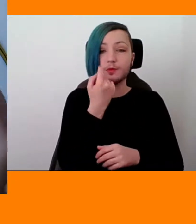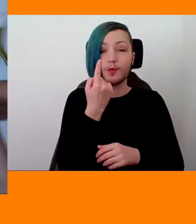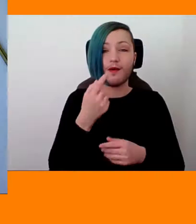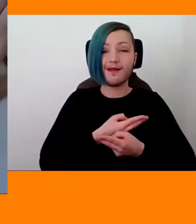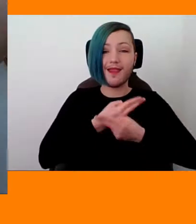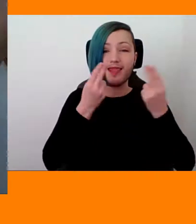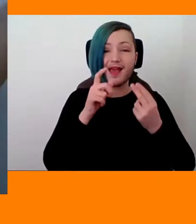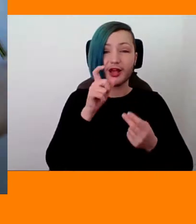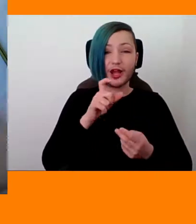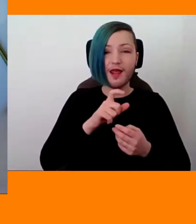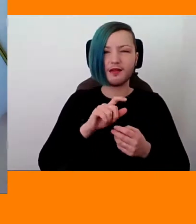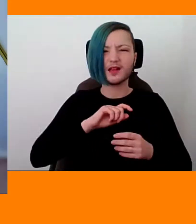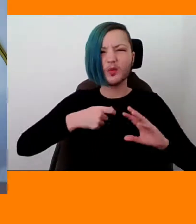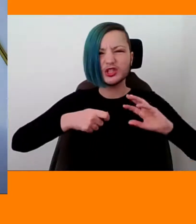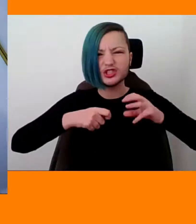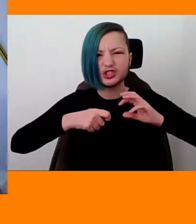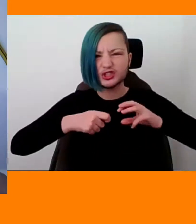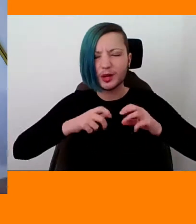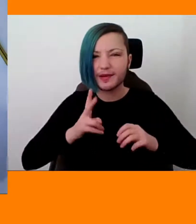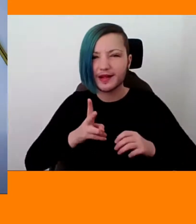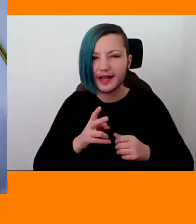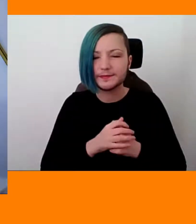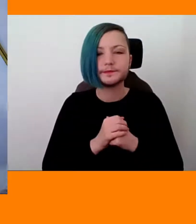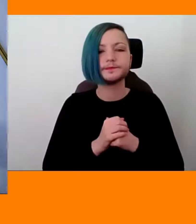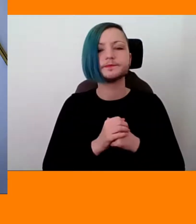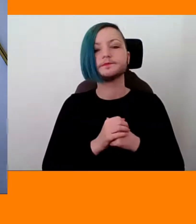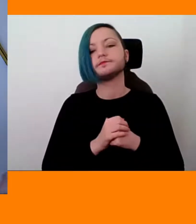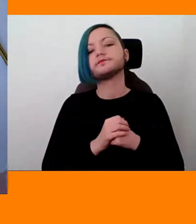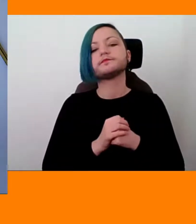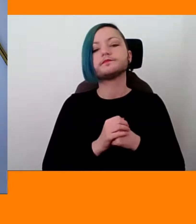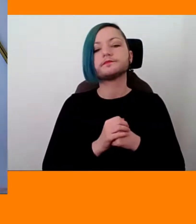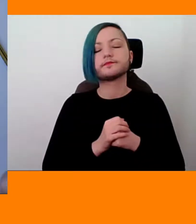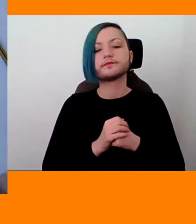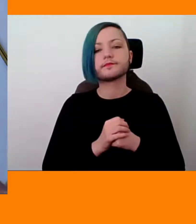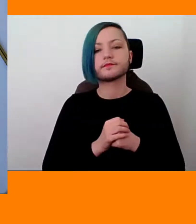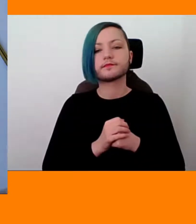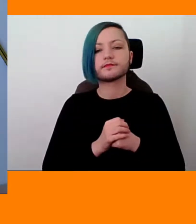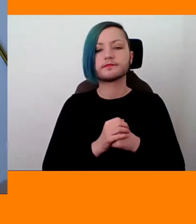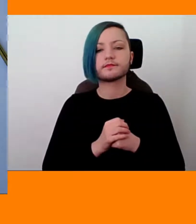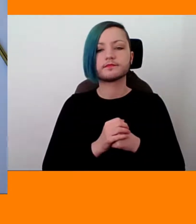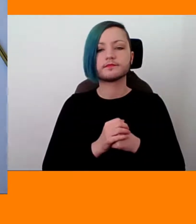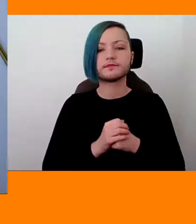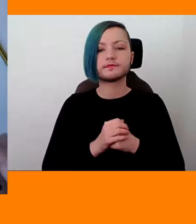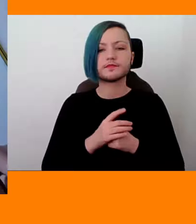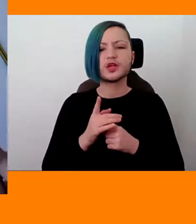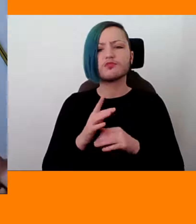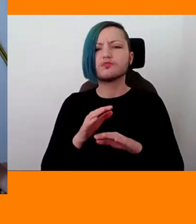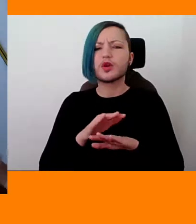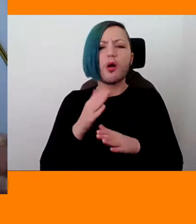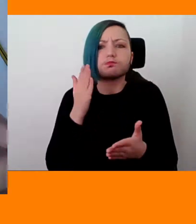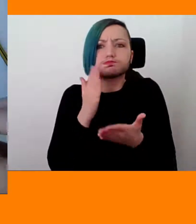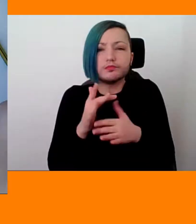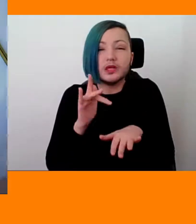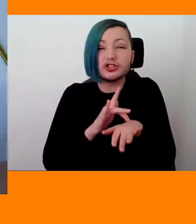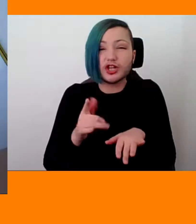just going to give it a quick sharpen because it's blunt. But you still want it to be quite soft for this, so don't go too sharp.